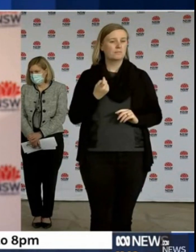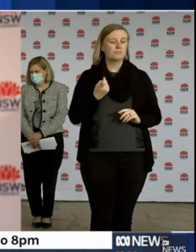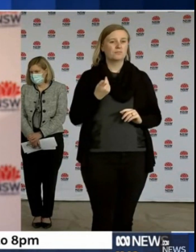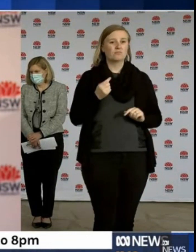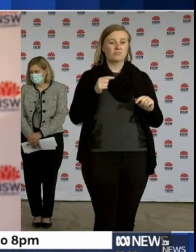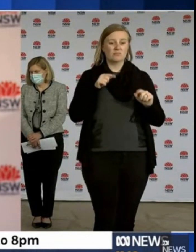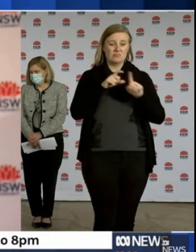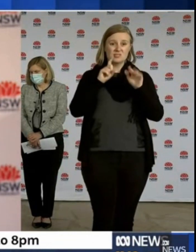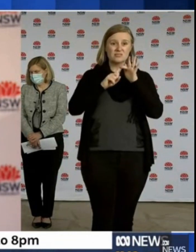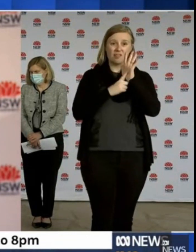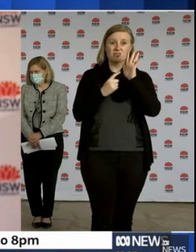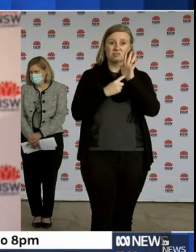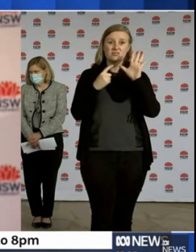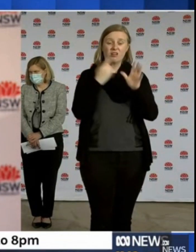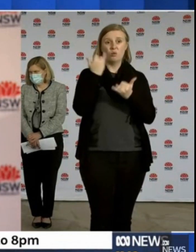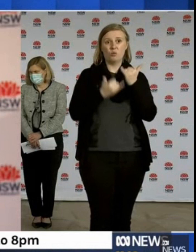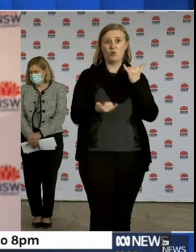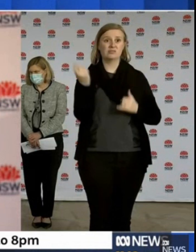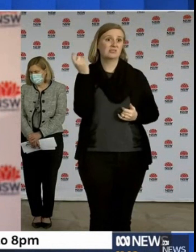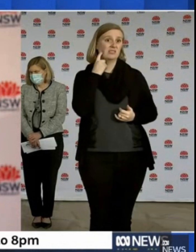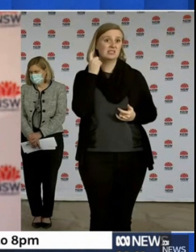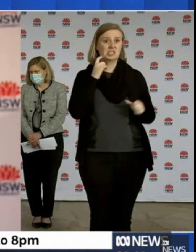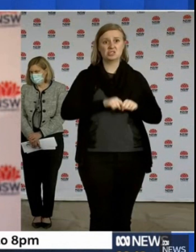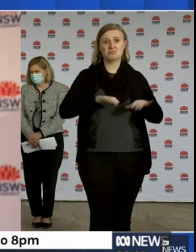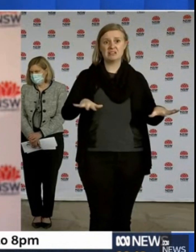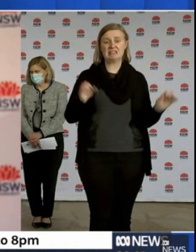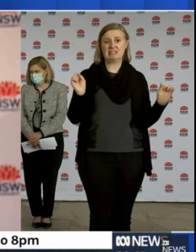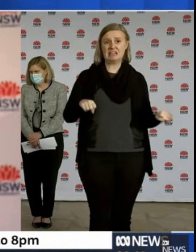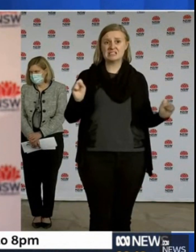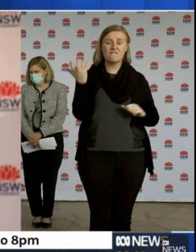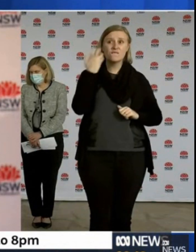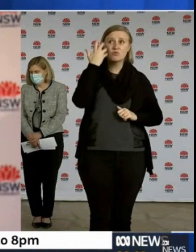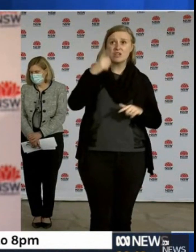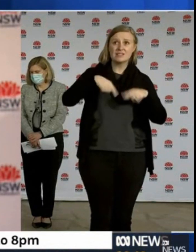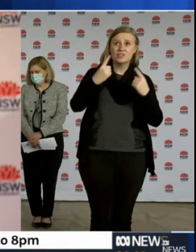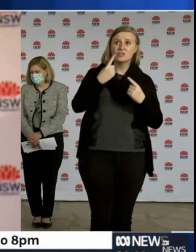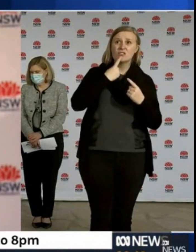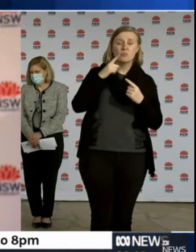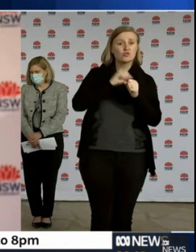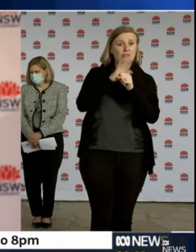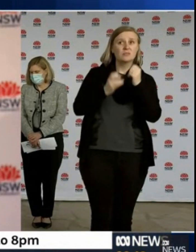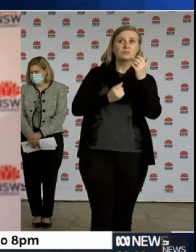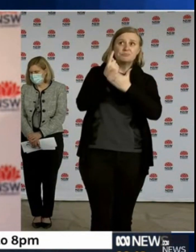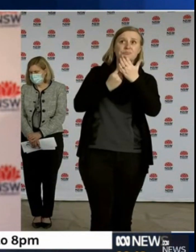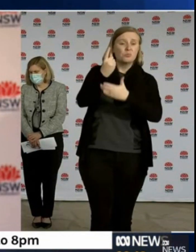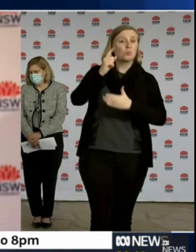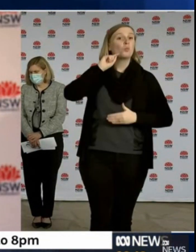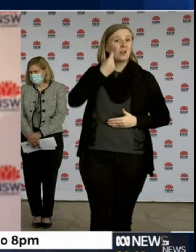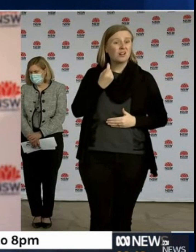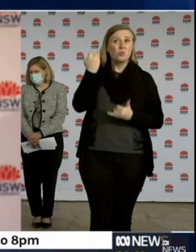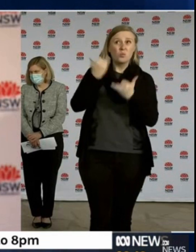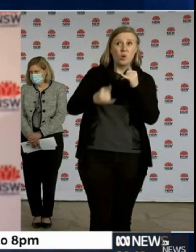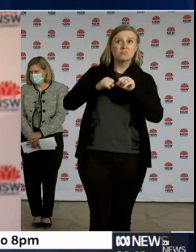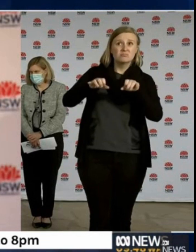these contagious variants are going to be the norm in the future, it is scary. It's scary having to juggle all the balls. But what we need to do is make